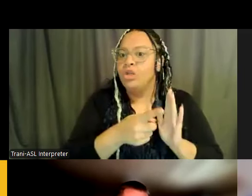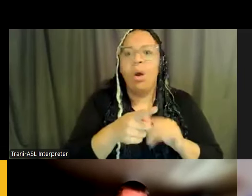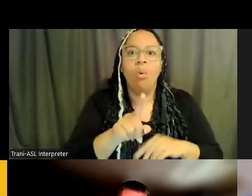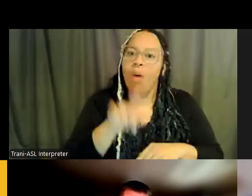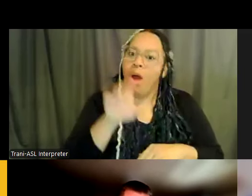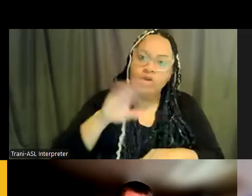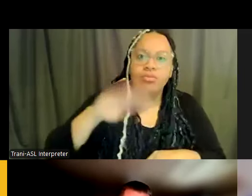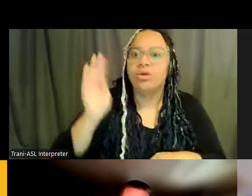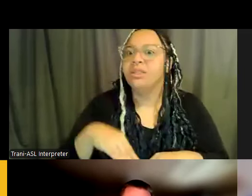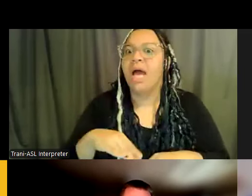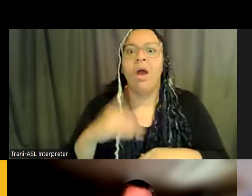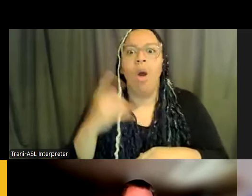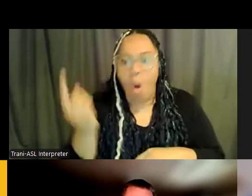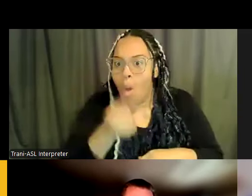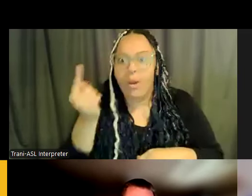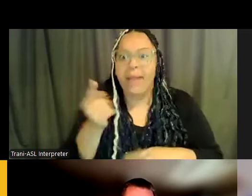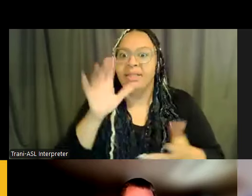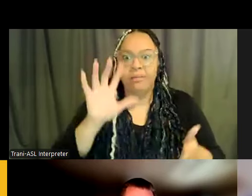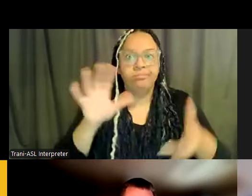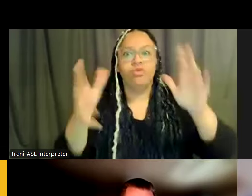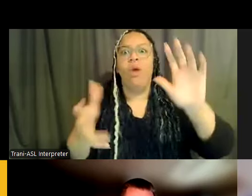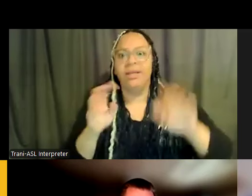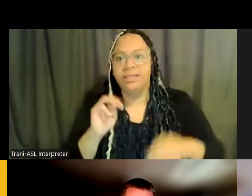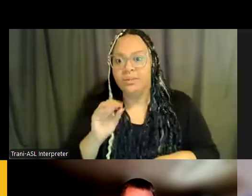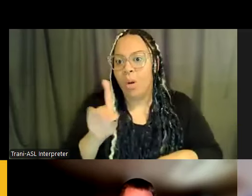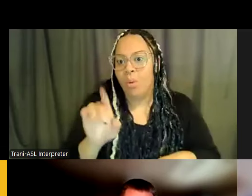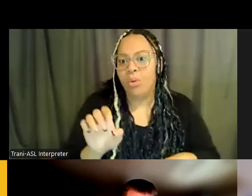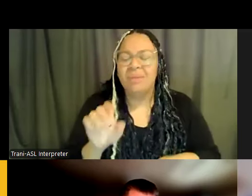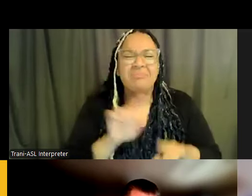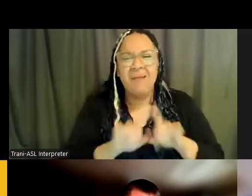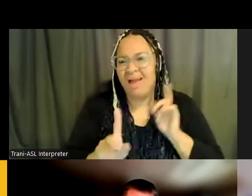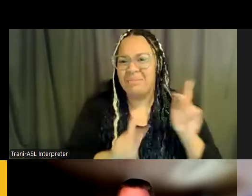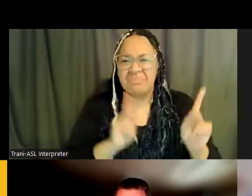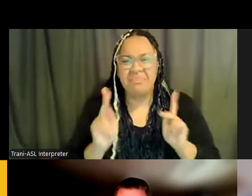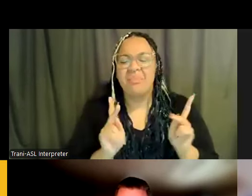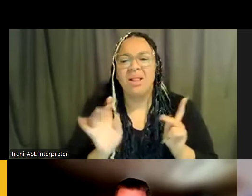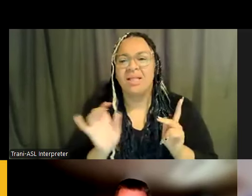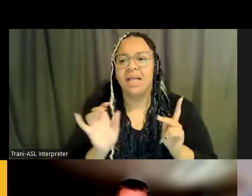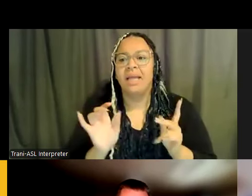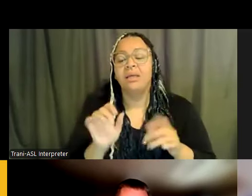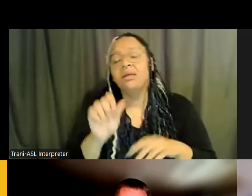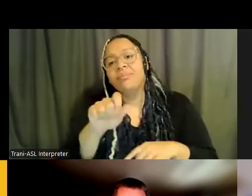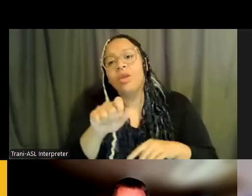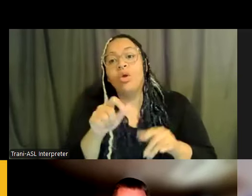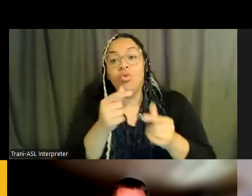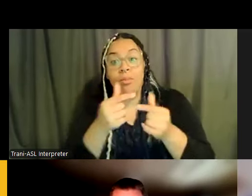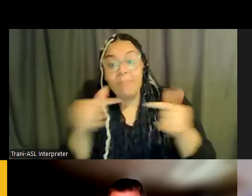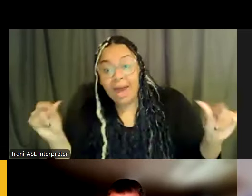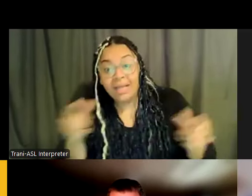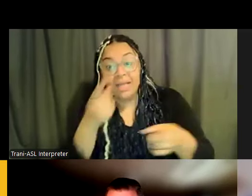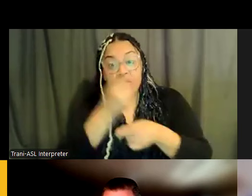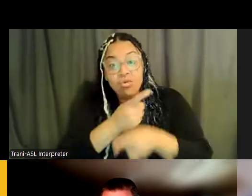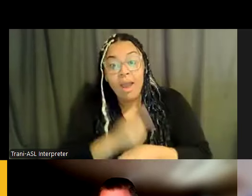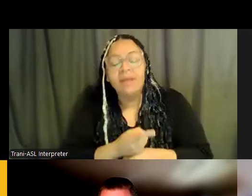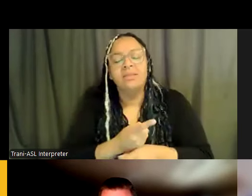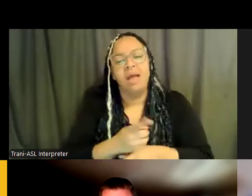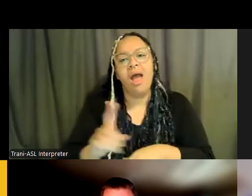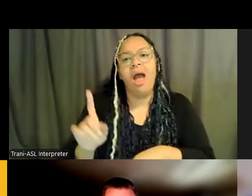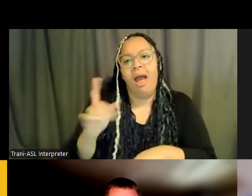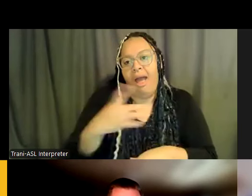time, and that's just not reality. People who, while it's, grammatically correct, I prefer the term people experiencing